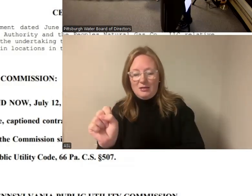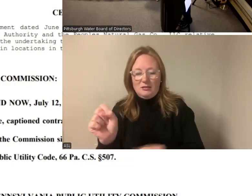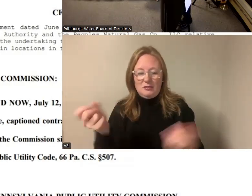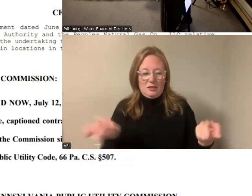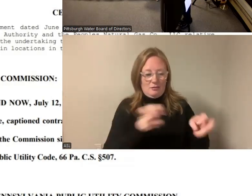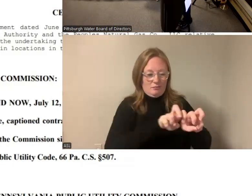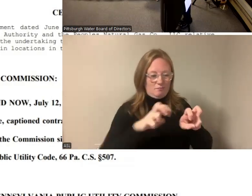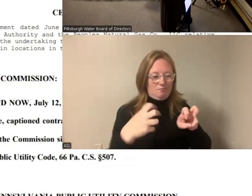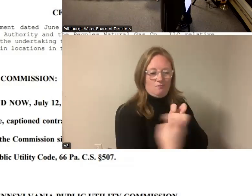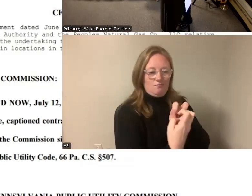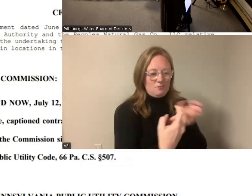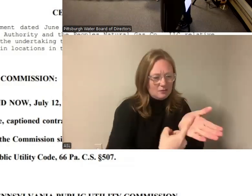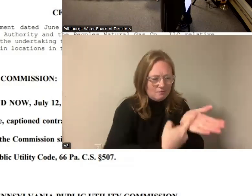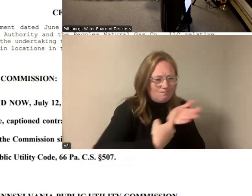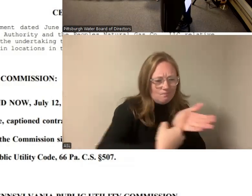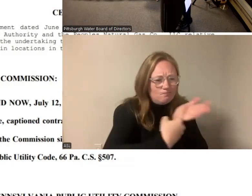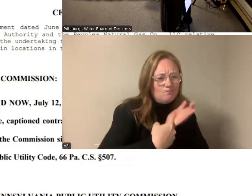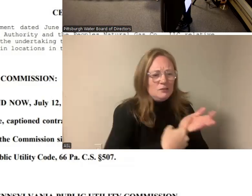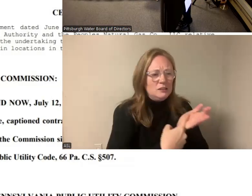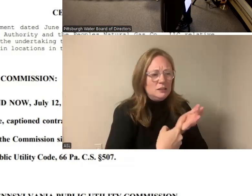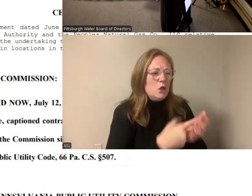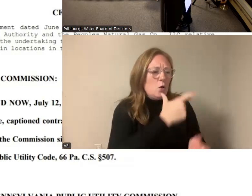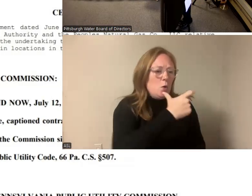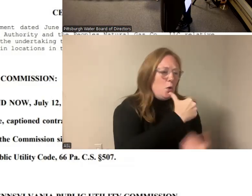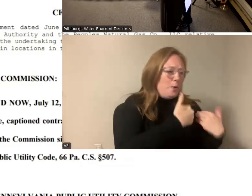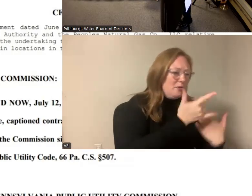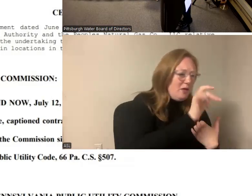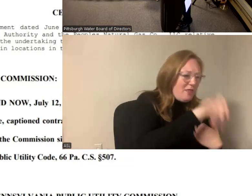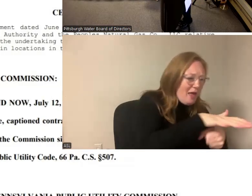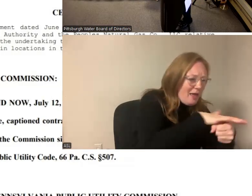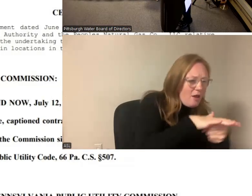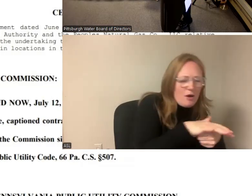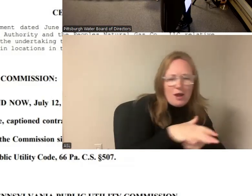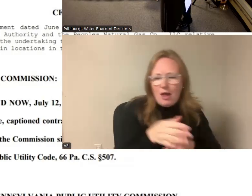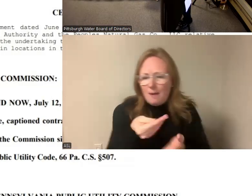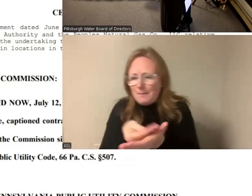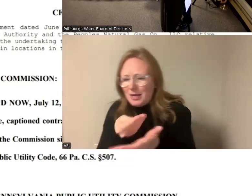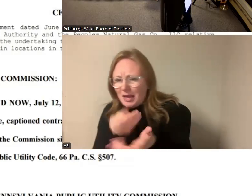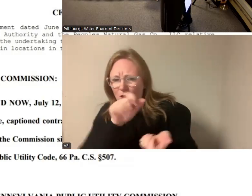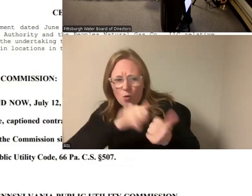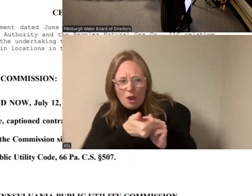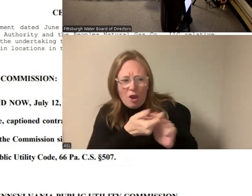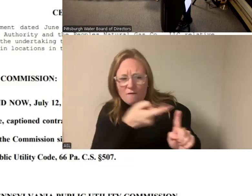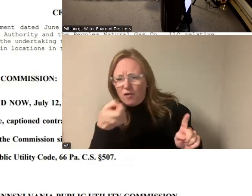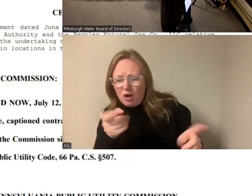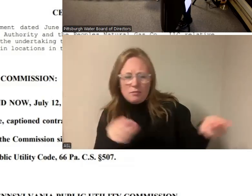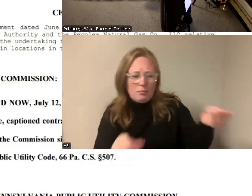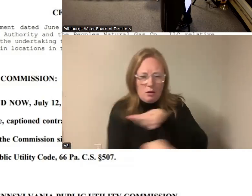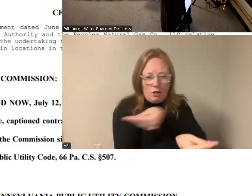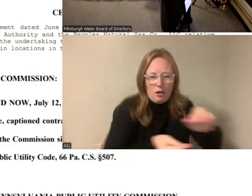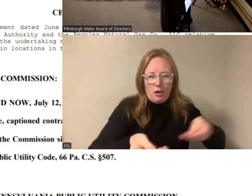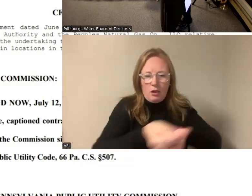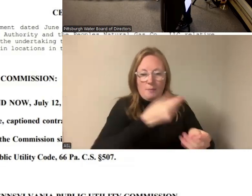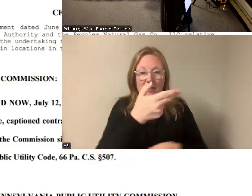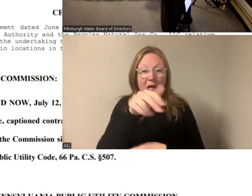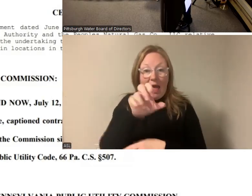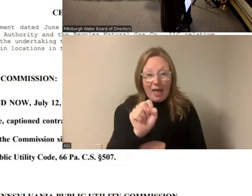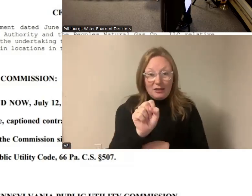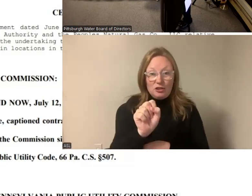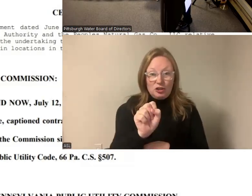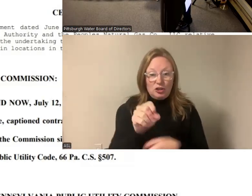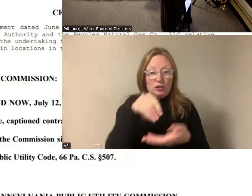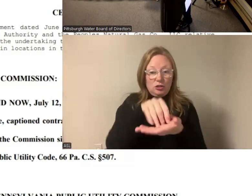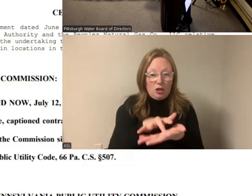boundaries and allocate cost responsibilities. Hatch facilitates these meetings and is responsible for documenting the outcomes